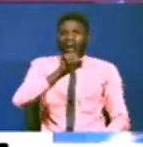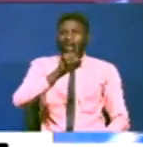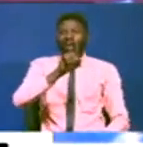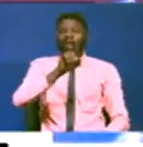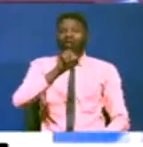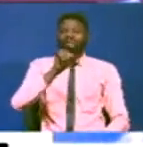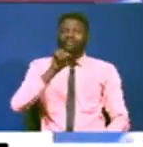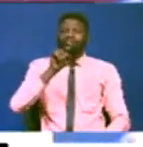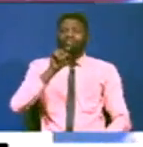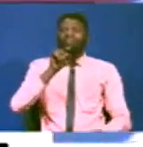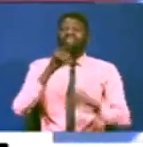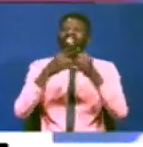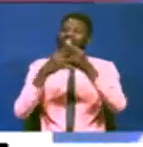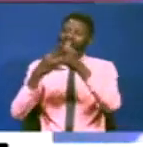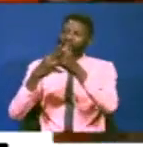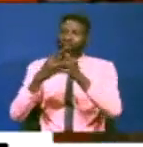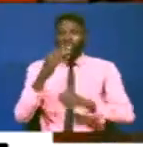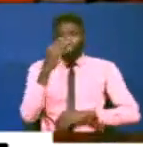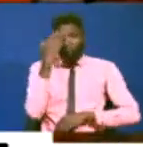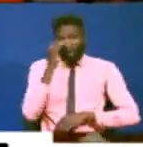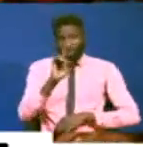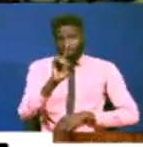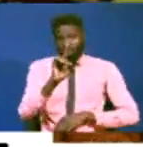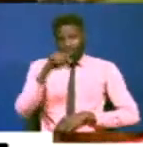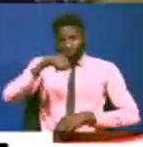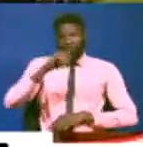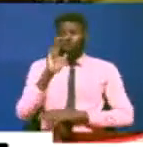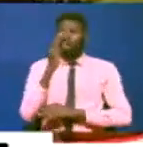1,999,000 kwa sababu umepanda moja leo.